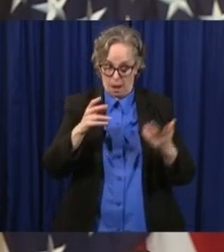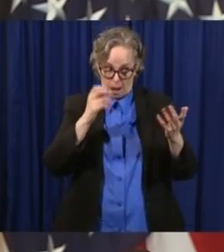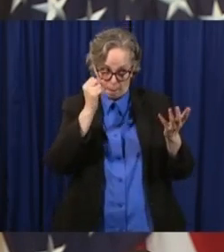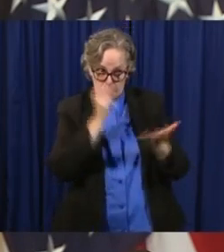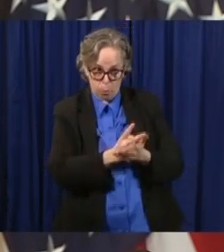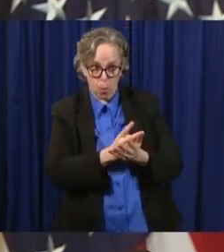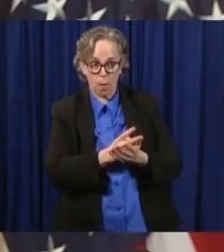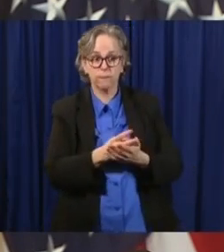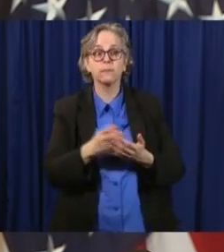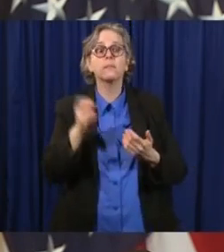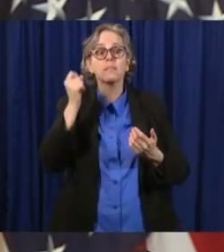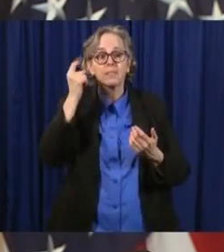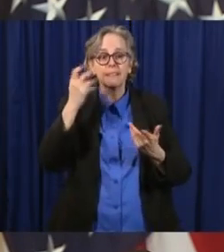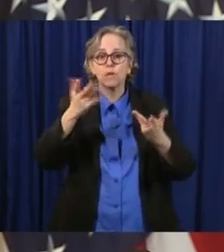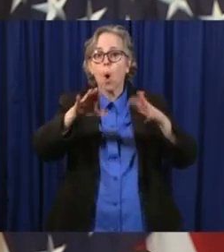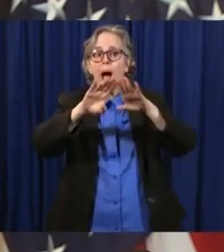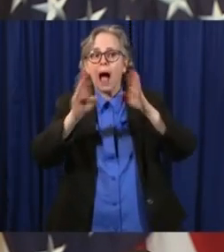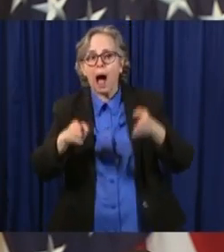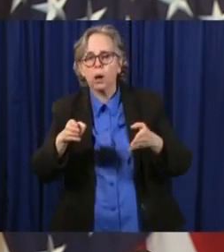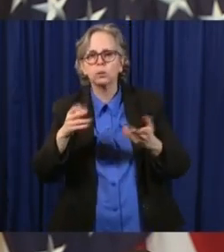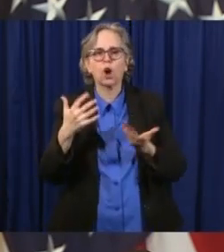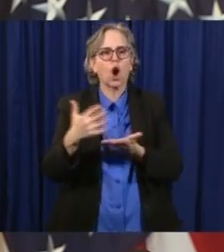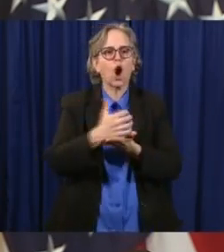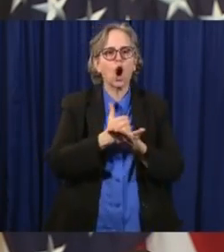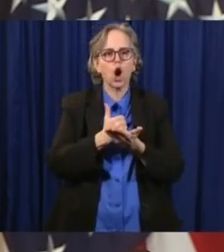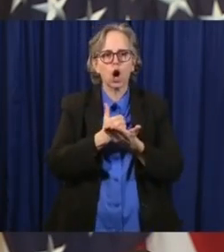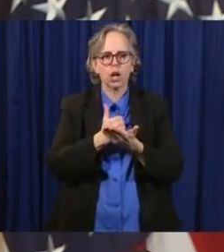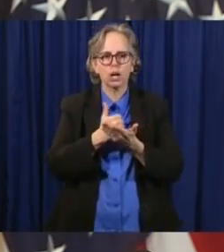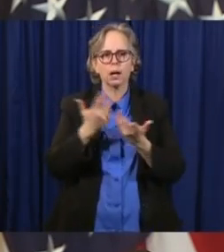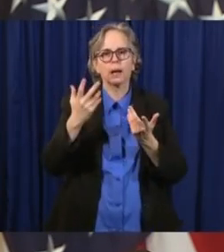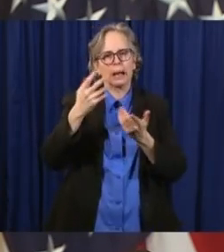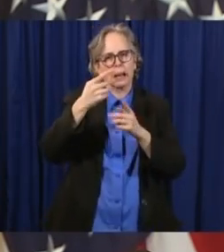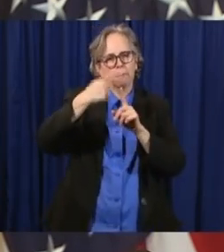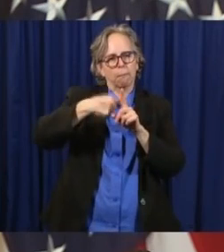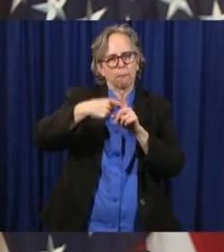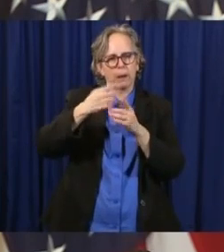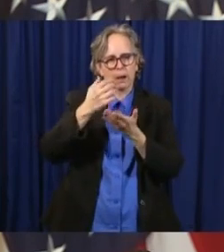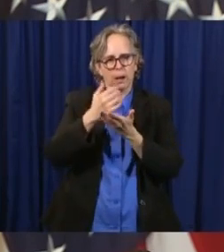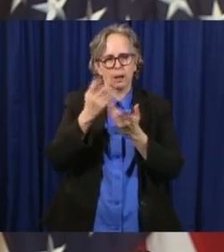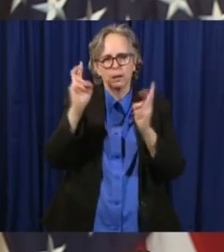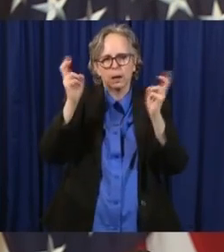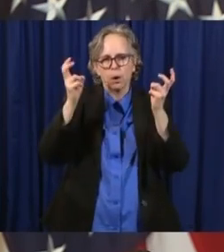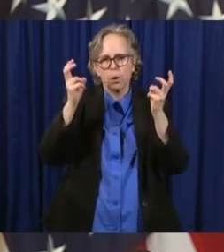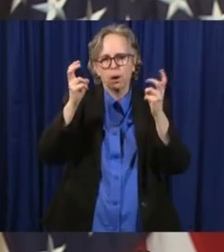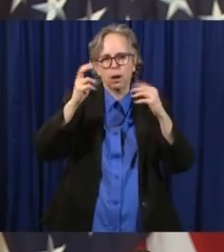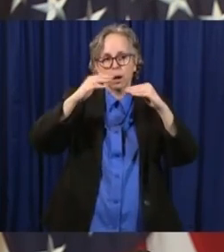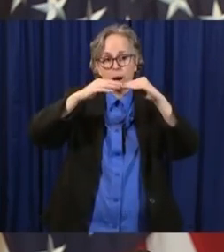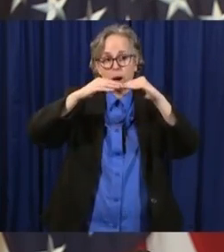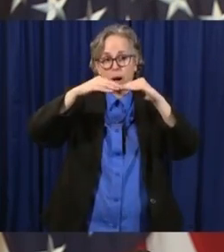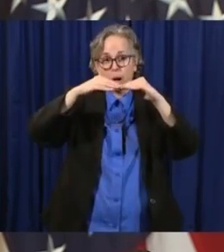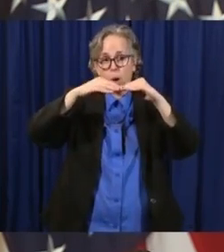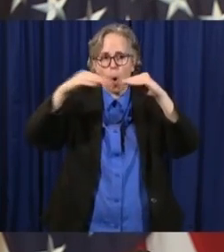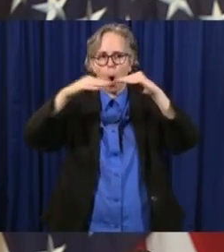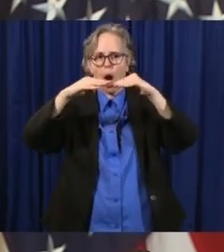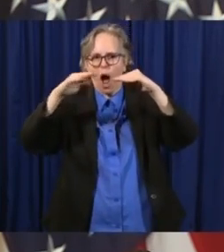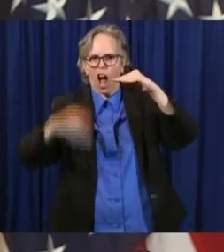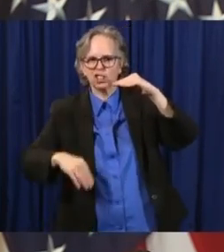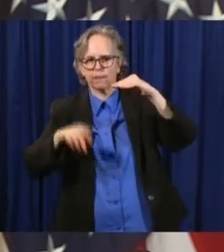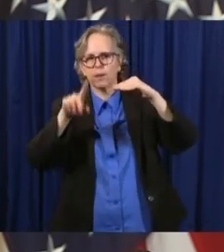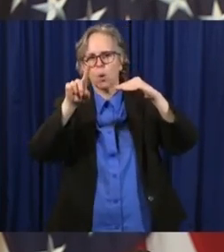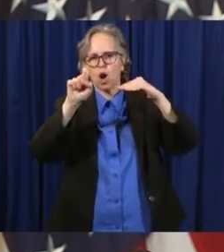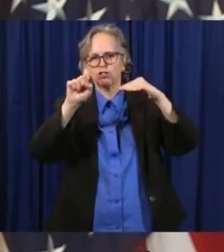monthly income is at or under 130% of the federal poverty guidelines. To apply, please visit